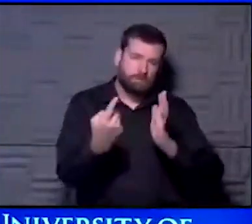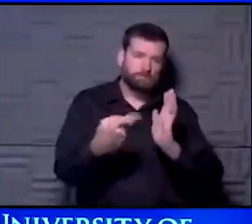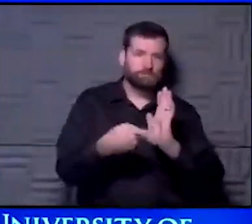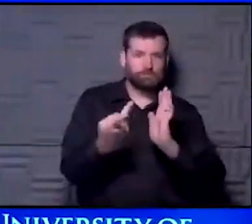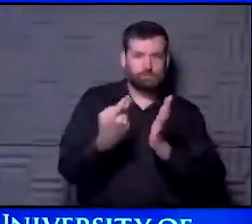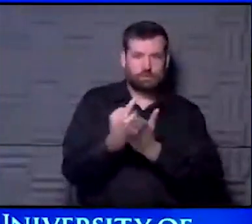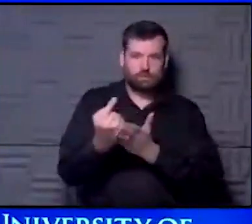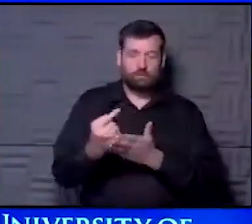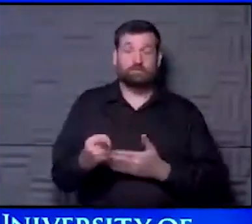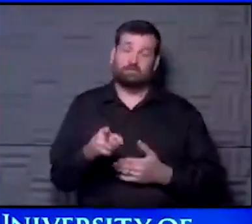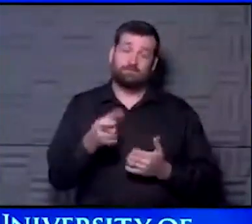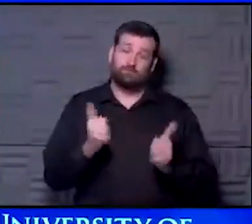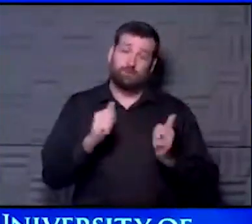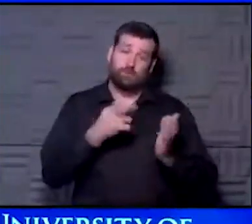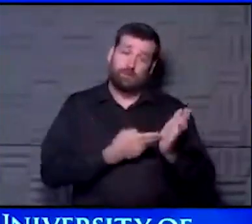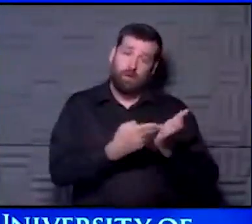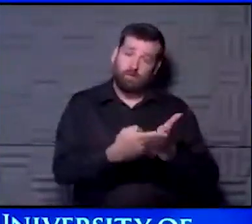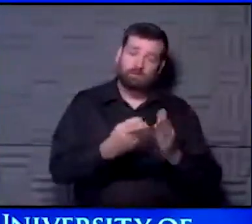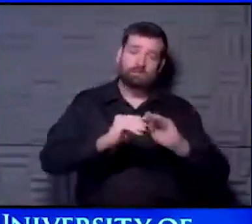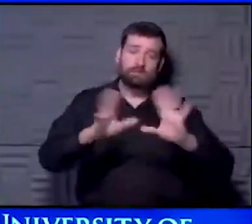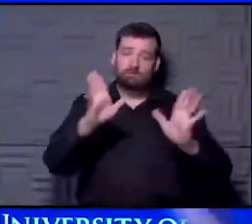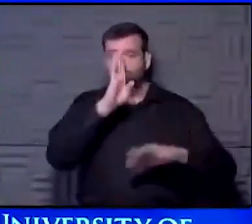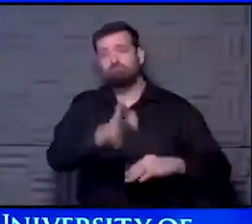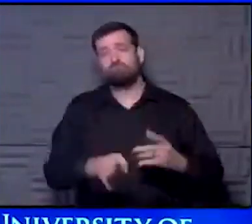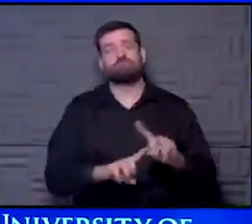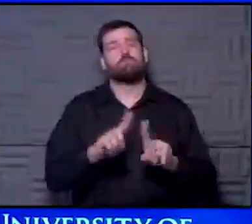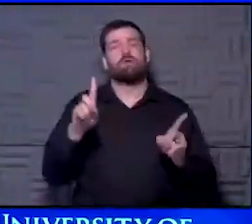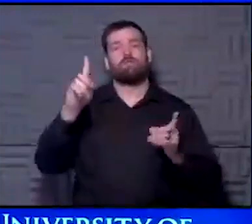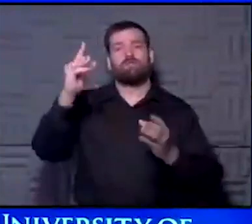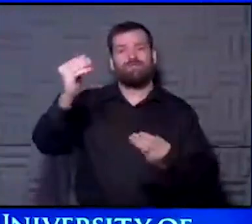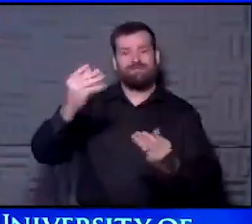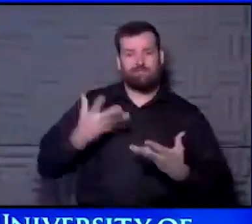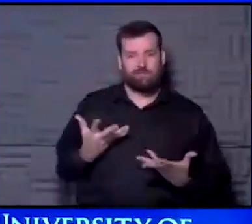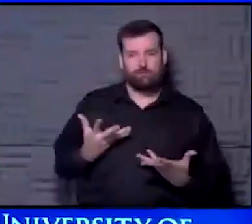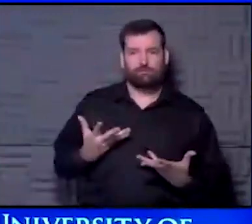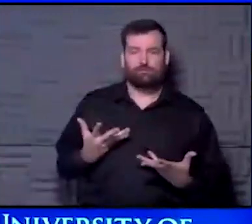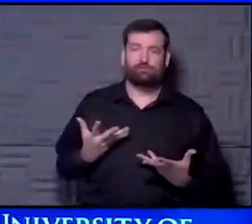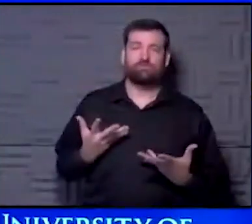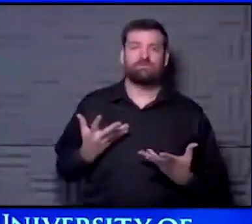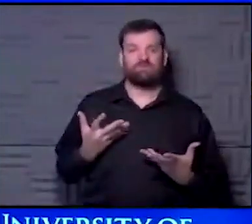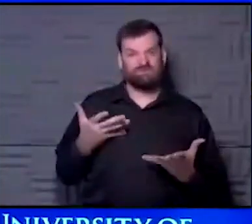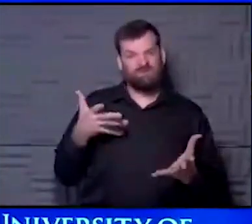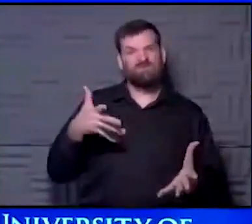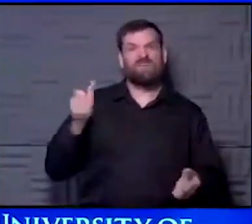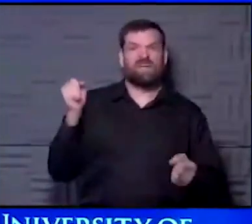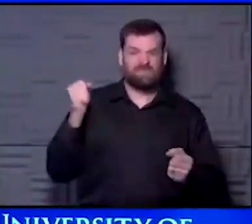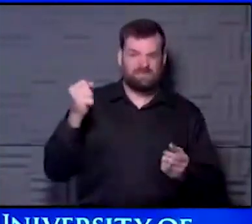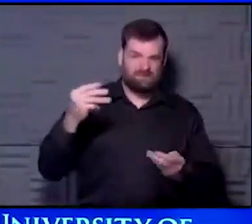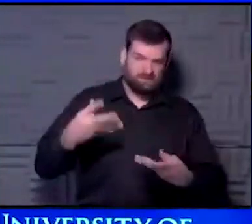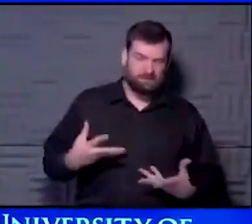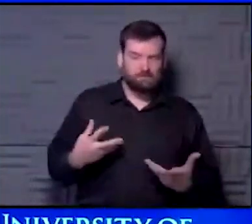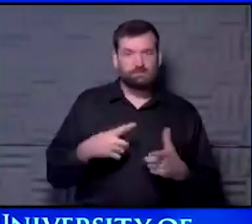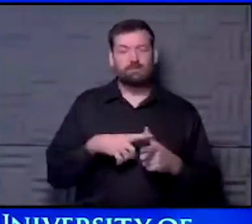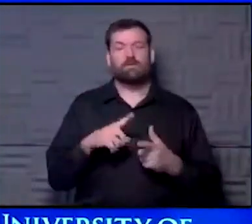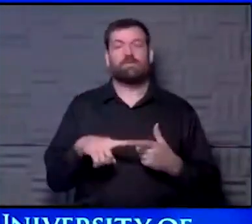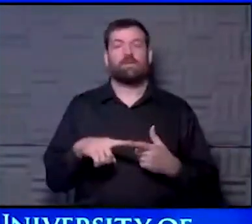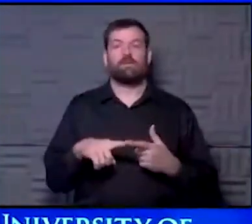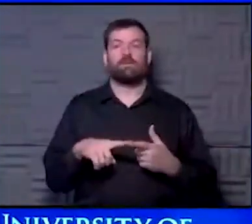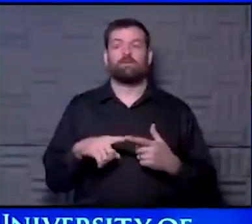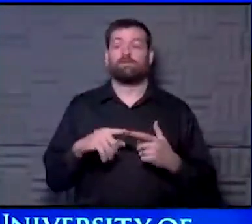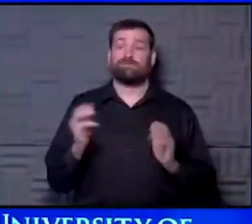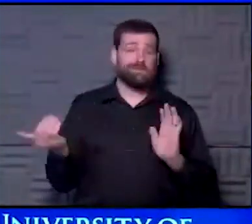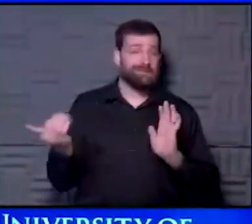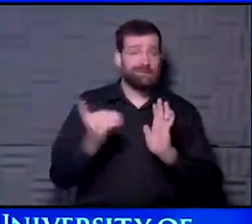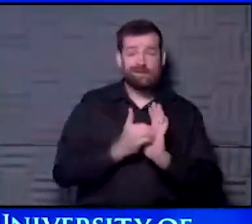it. I think they're trying to be really honest and clear with it. But the data's coming in pretty rapidly, and then, again, this is